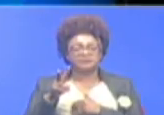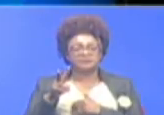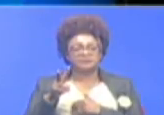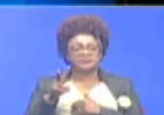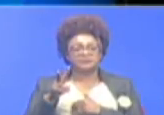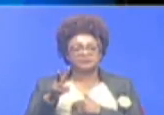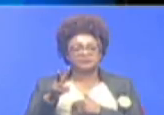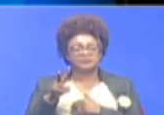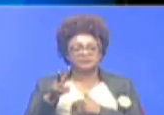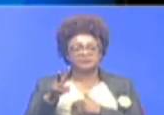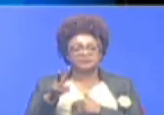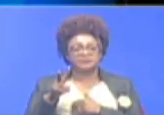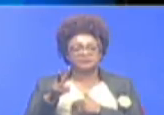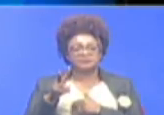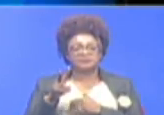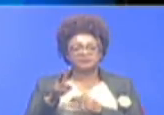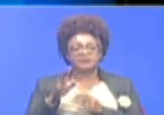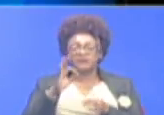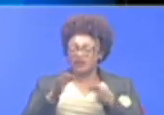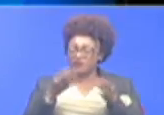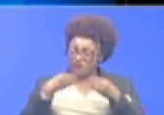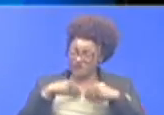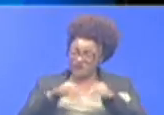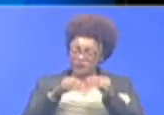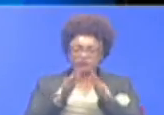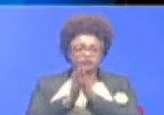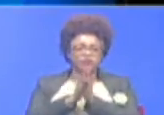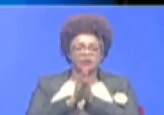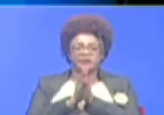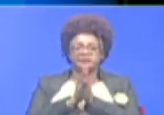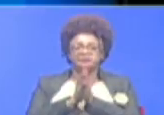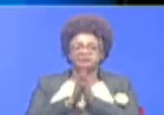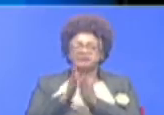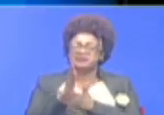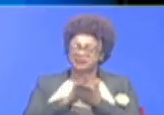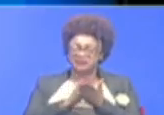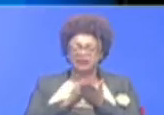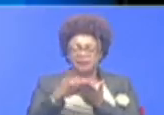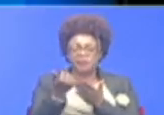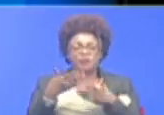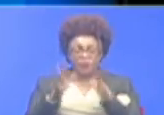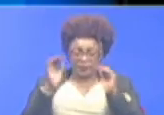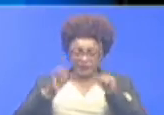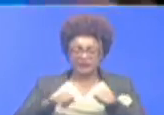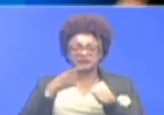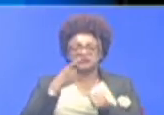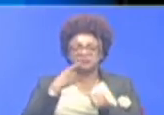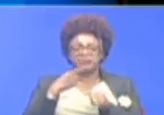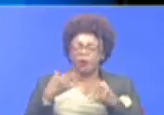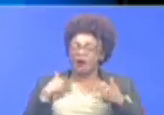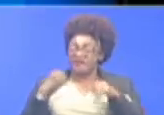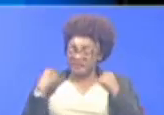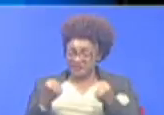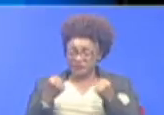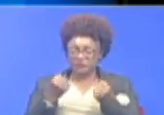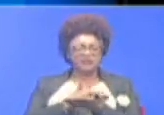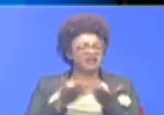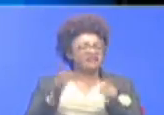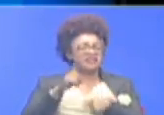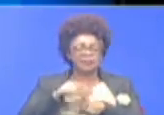Now, if you follow this story, there is in some ways heroes and villains, if we could call it that. And every time you do an investigative